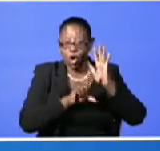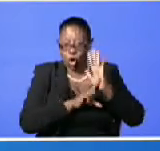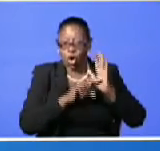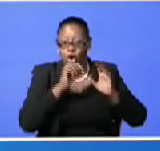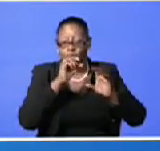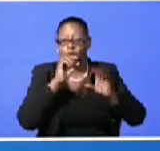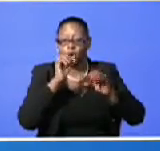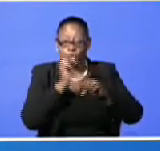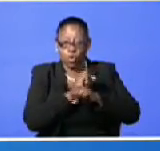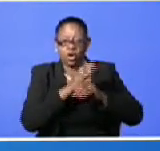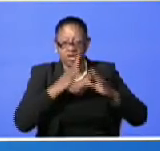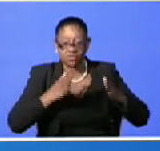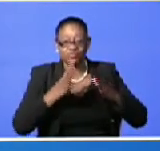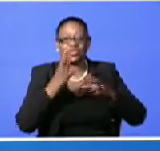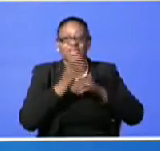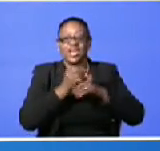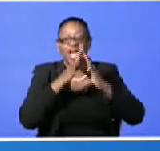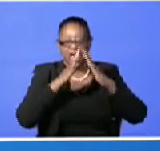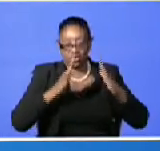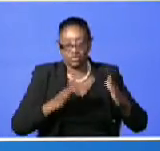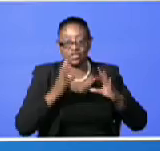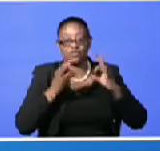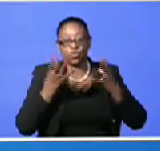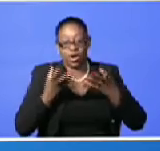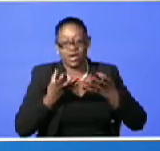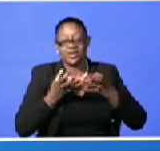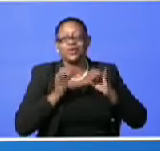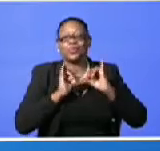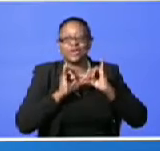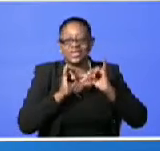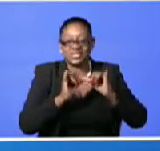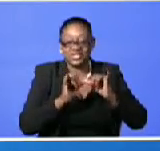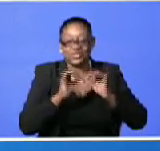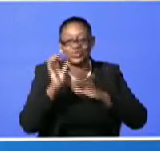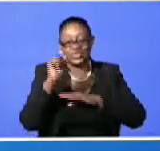He also reminded the officers that the 10 p.m. curfew will remain throughout the holidays.